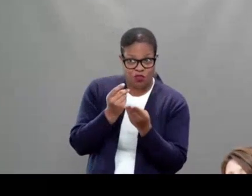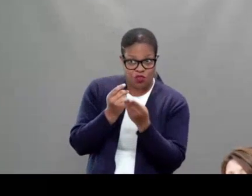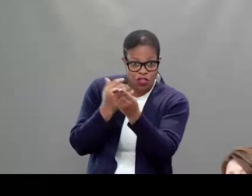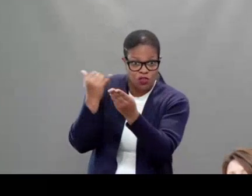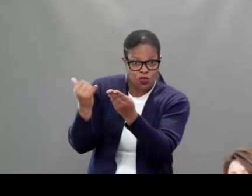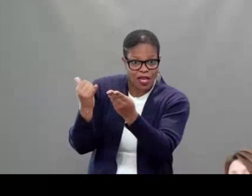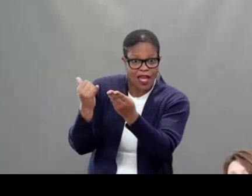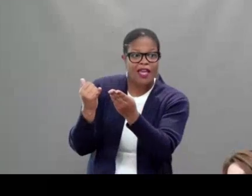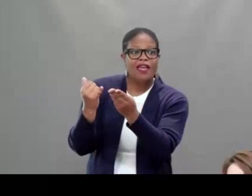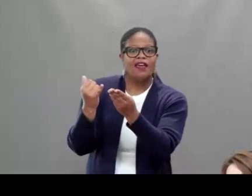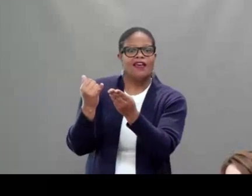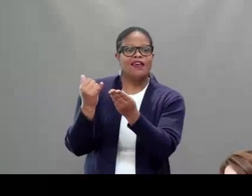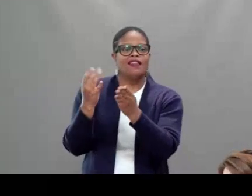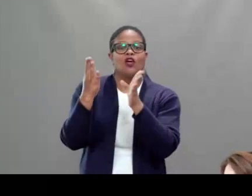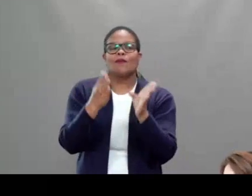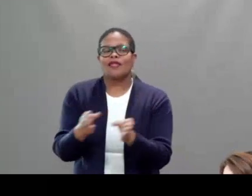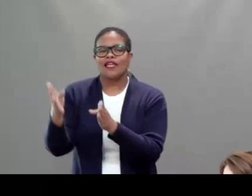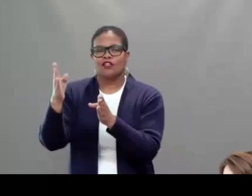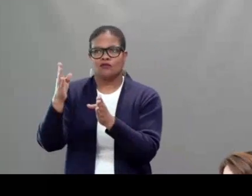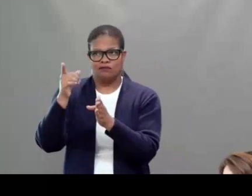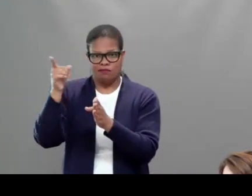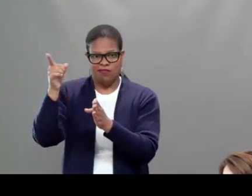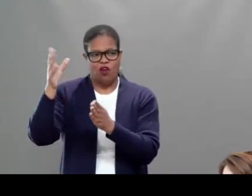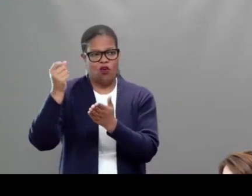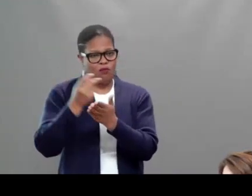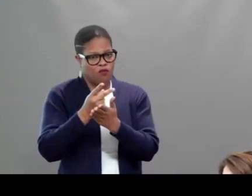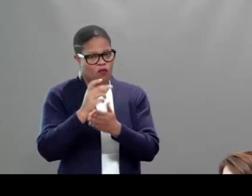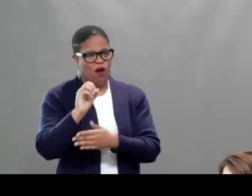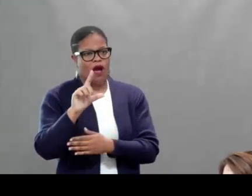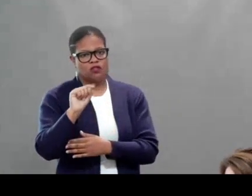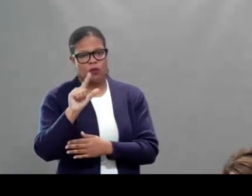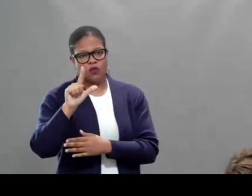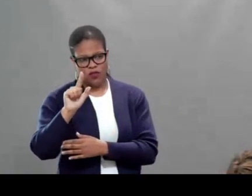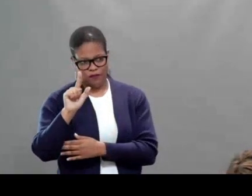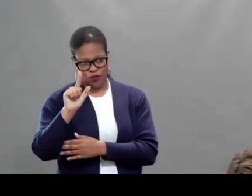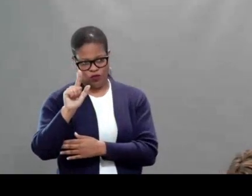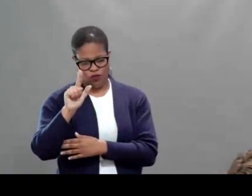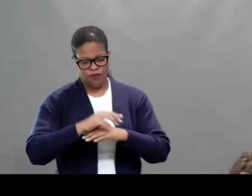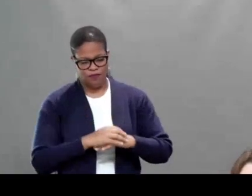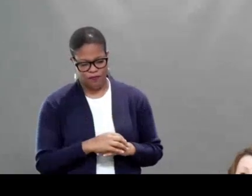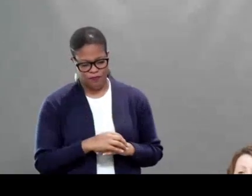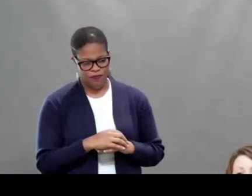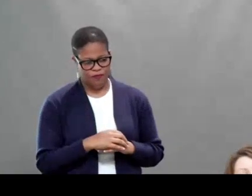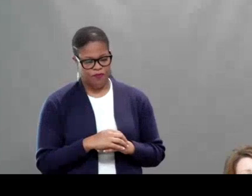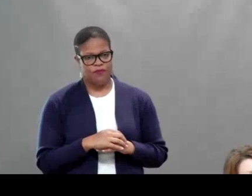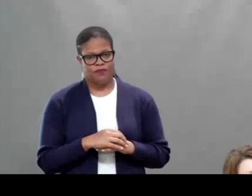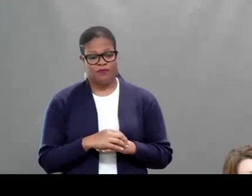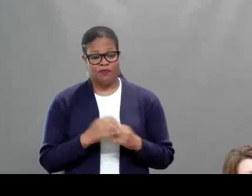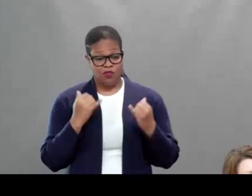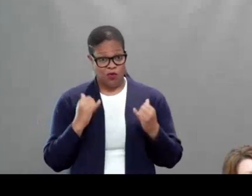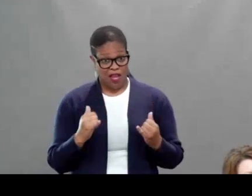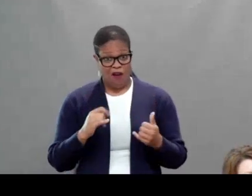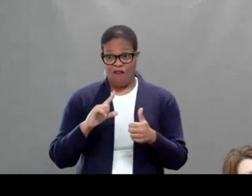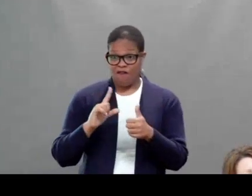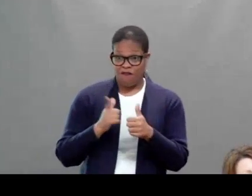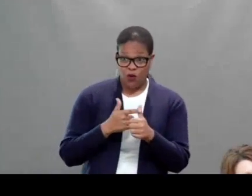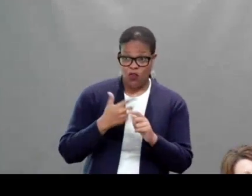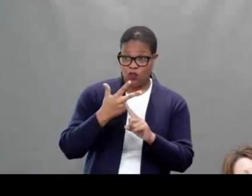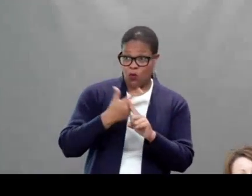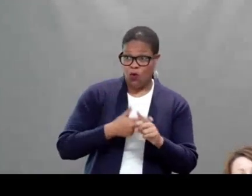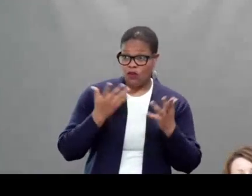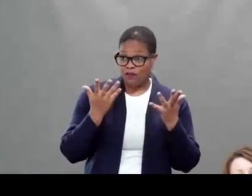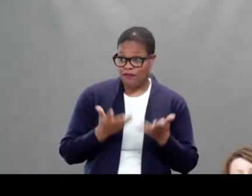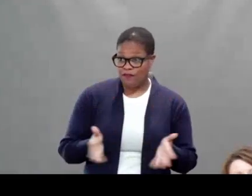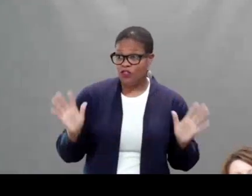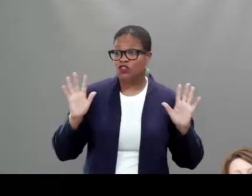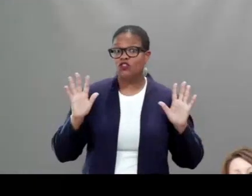and they plan to approve by October 21st, okay? So now that we've gotten through the first quarter,